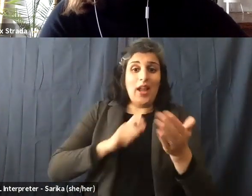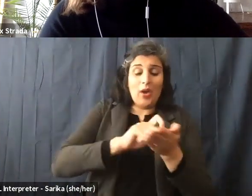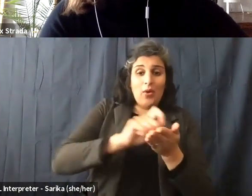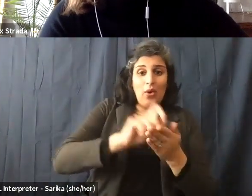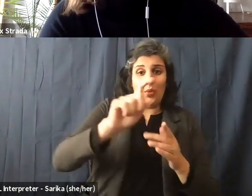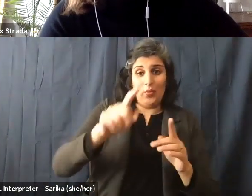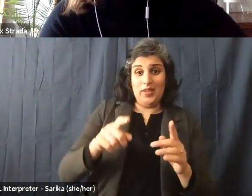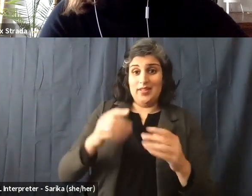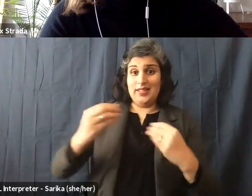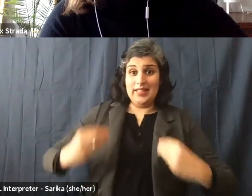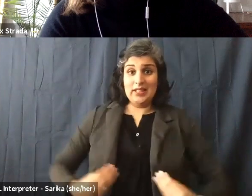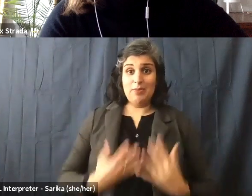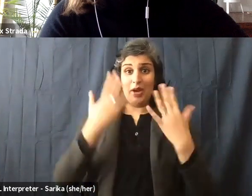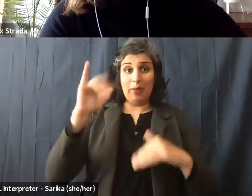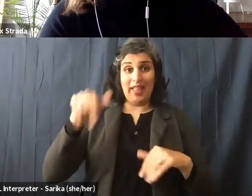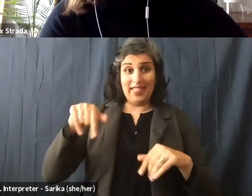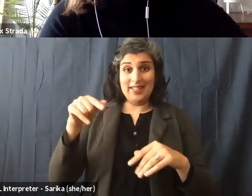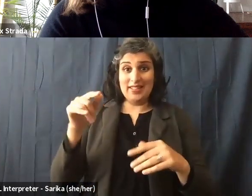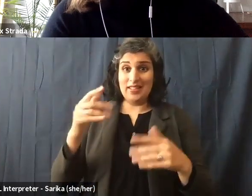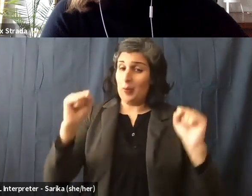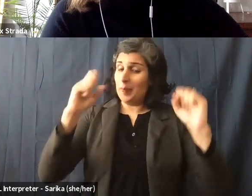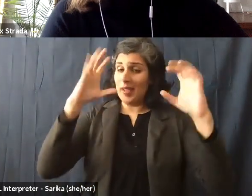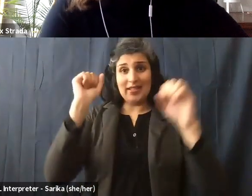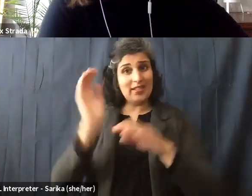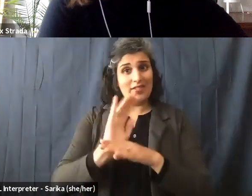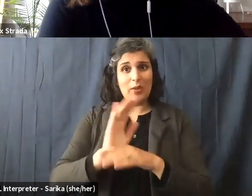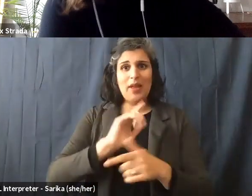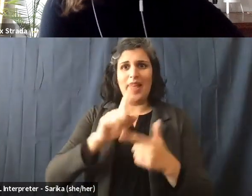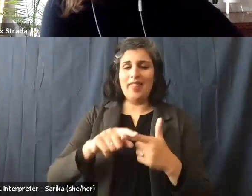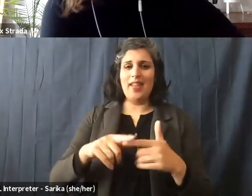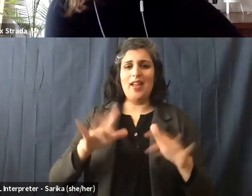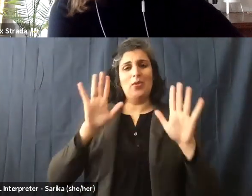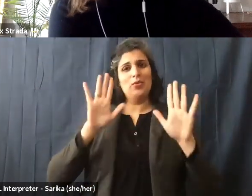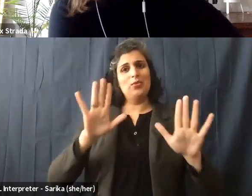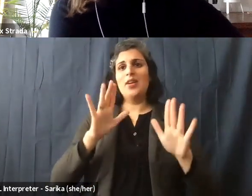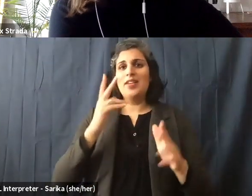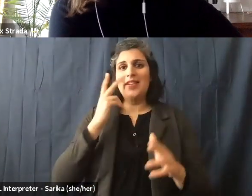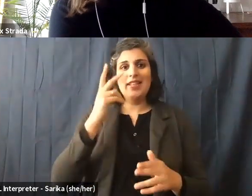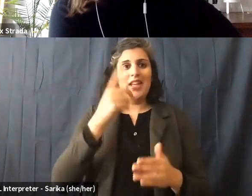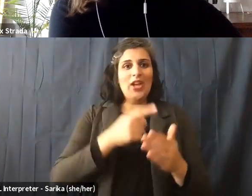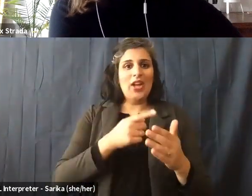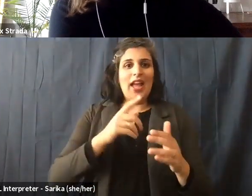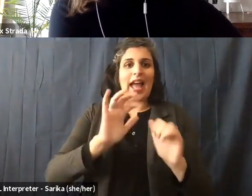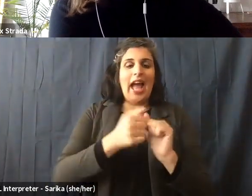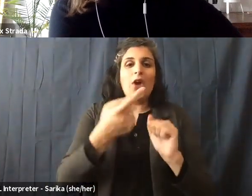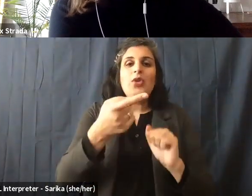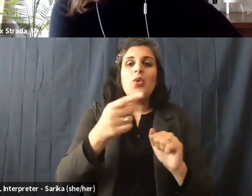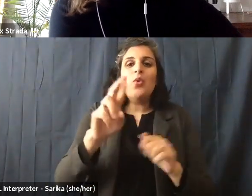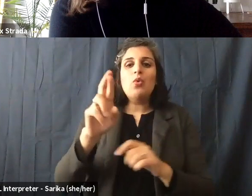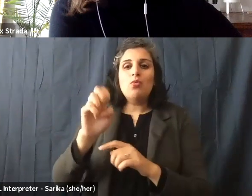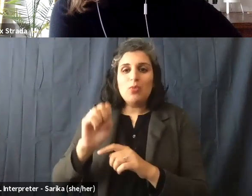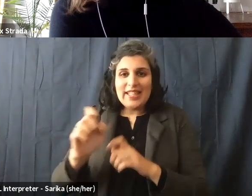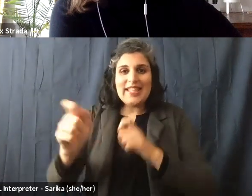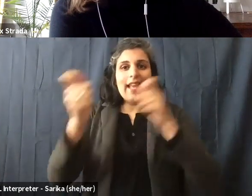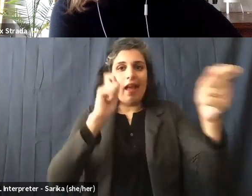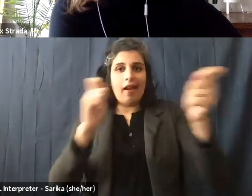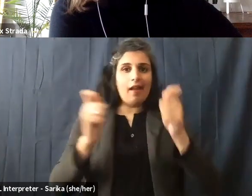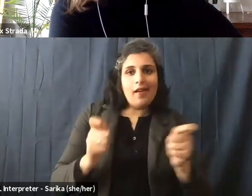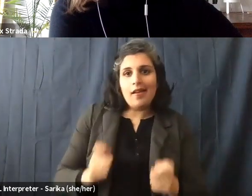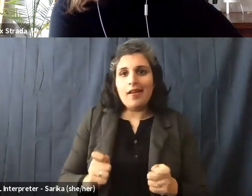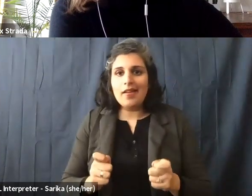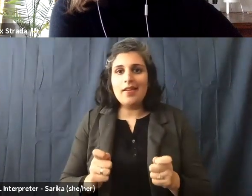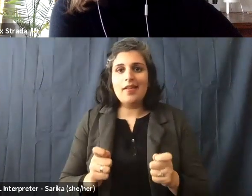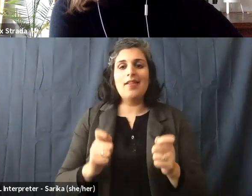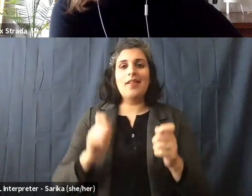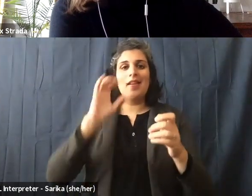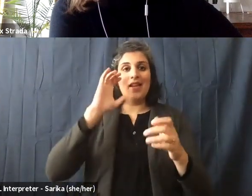amazing film and then it was wonderful to me to see what you did with how you re-edited the film to incorporate the images and that's